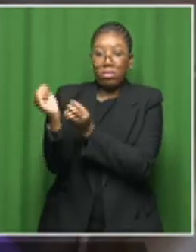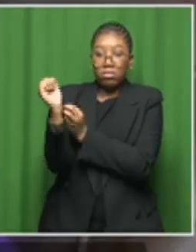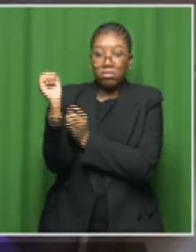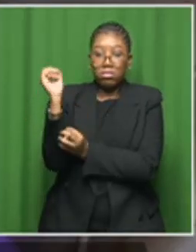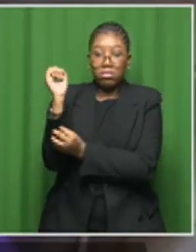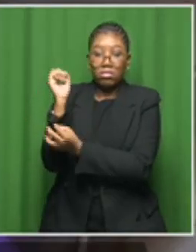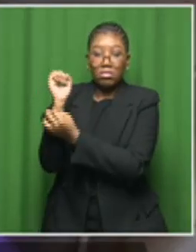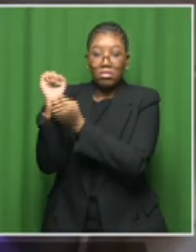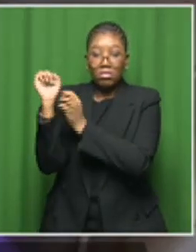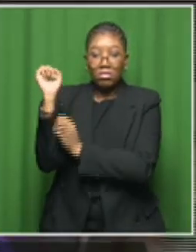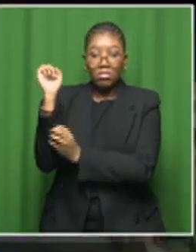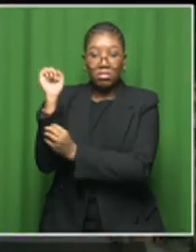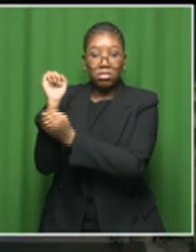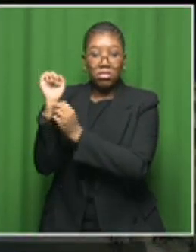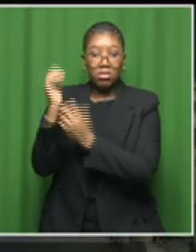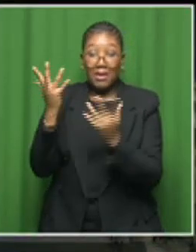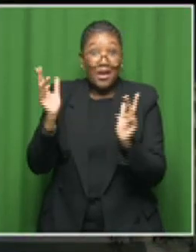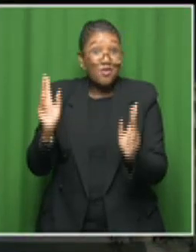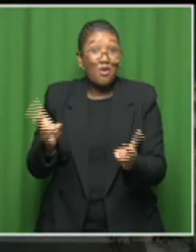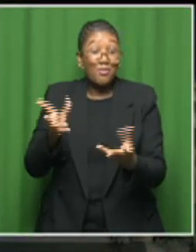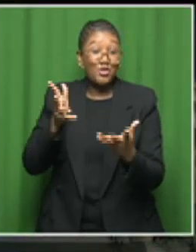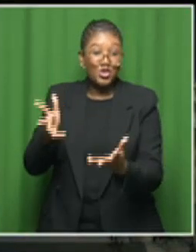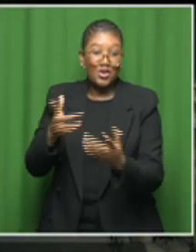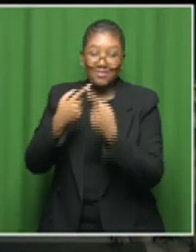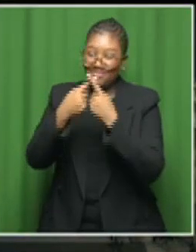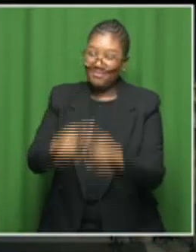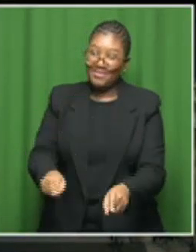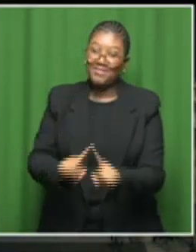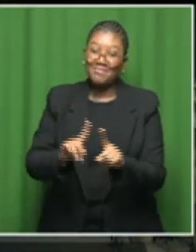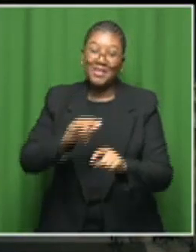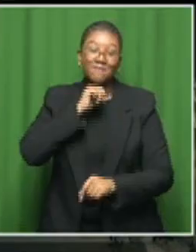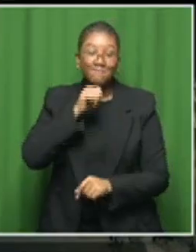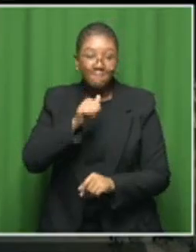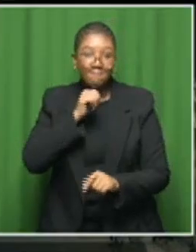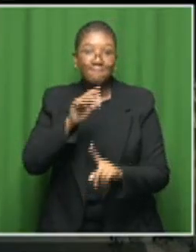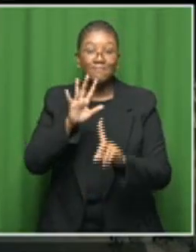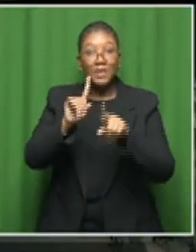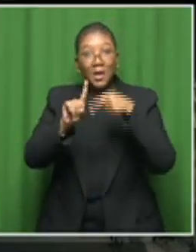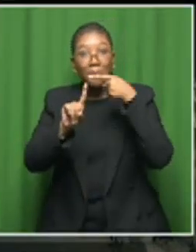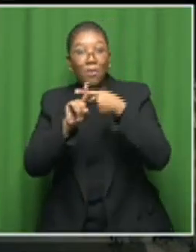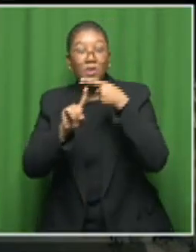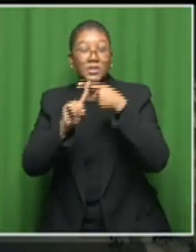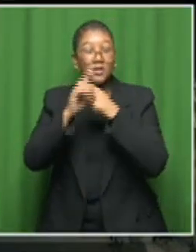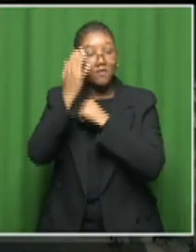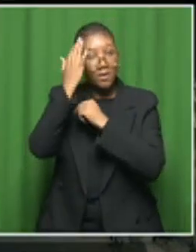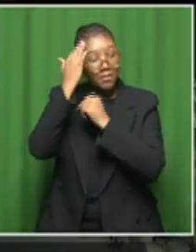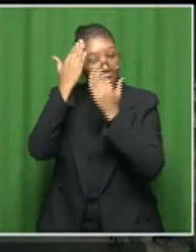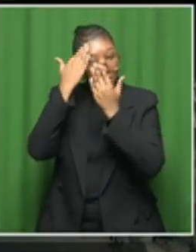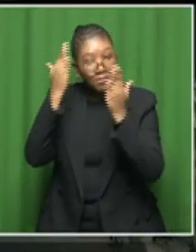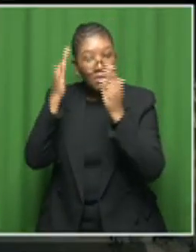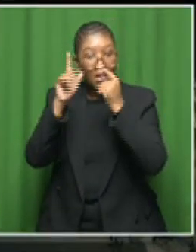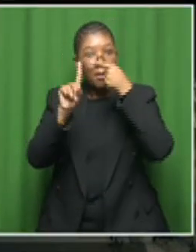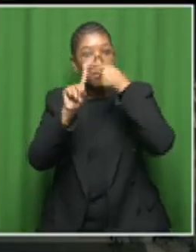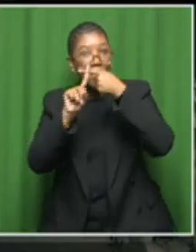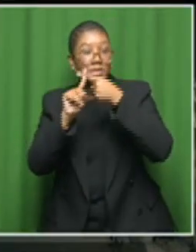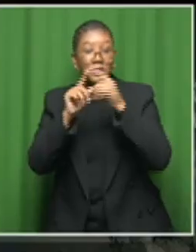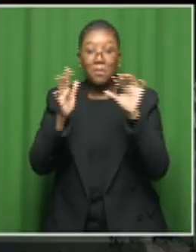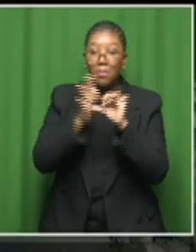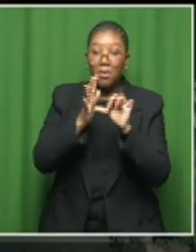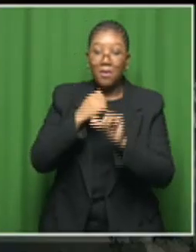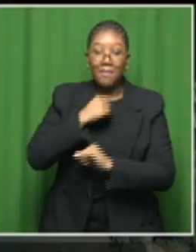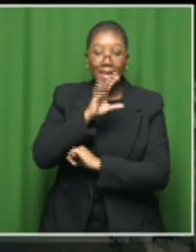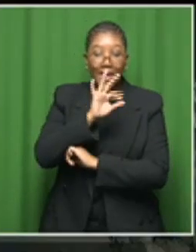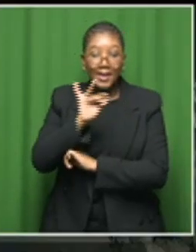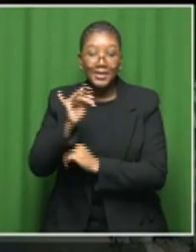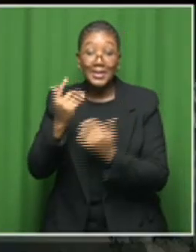about it, but I really just try to remain positive and just make the best of, my days, especially when I'm